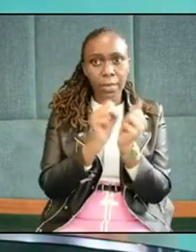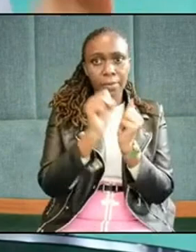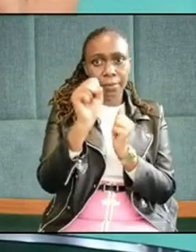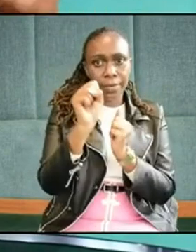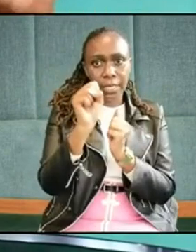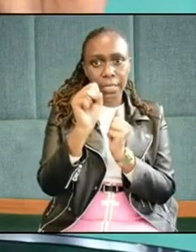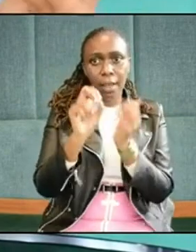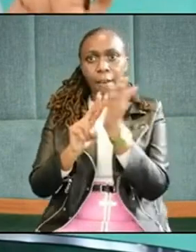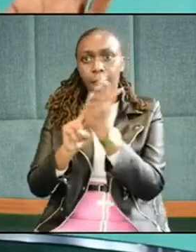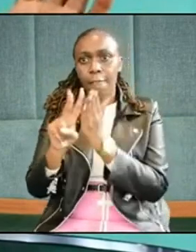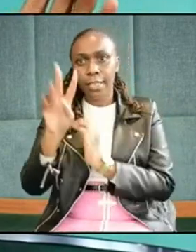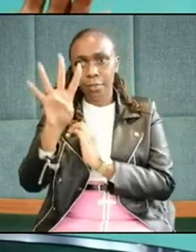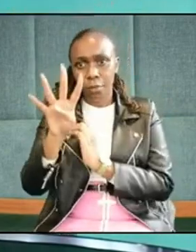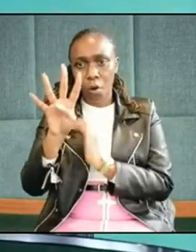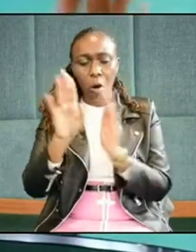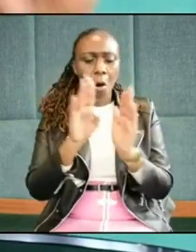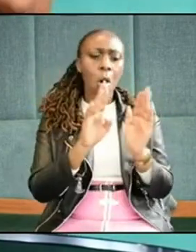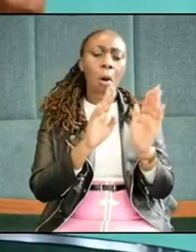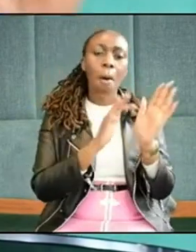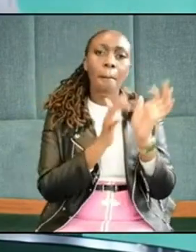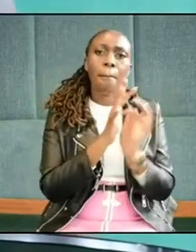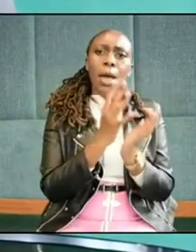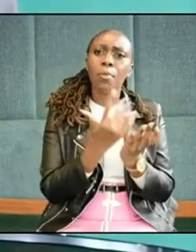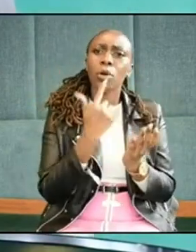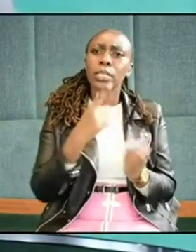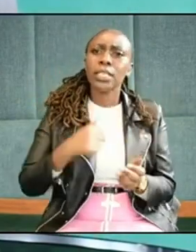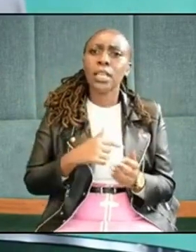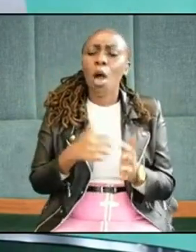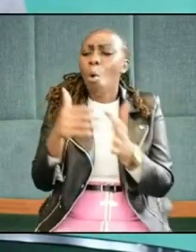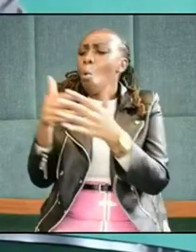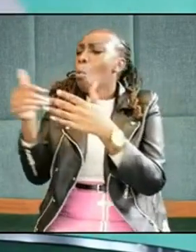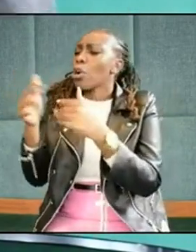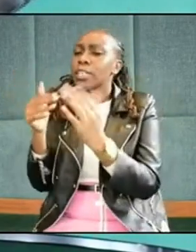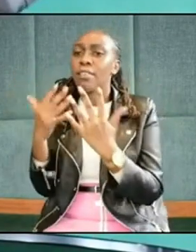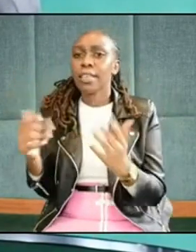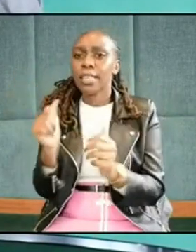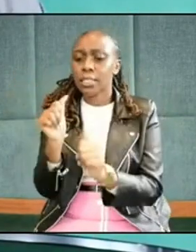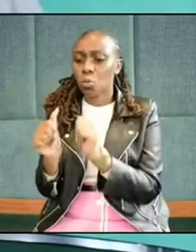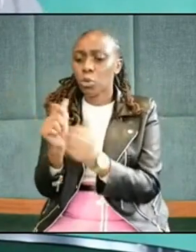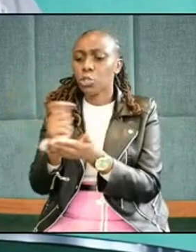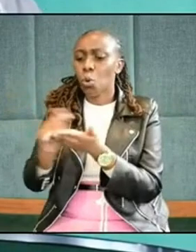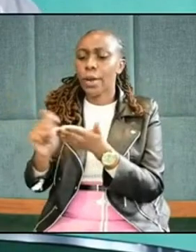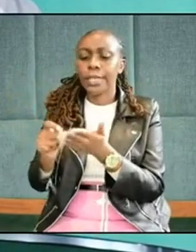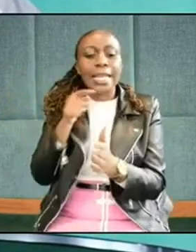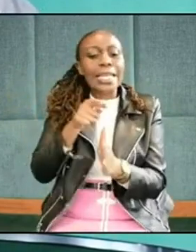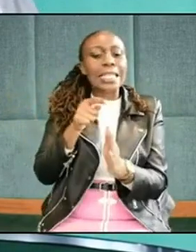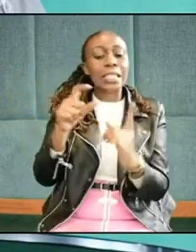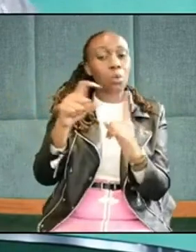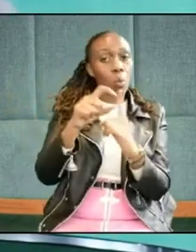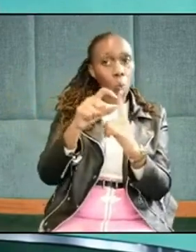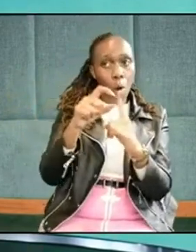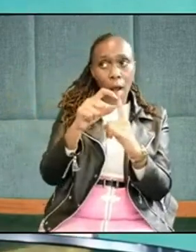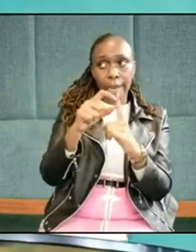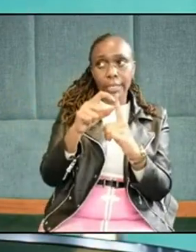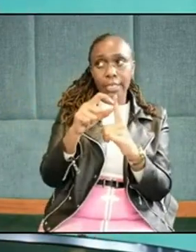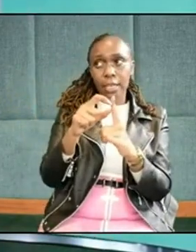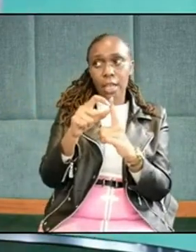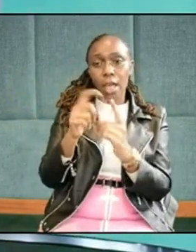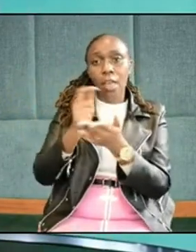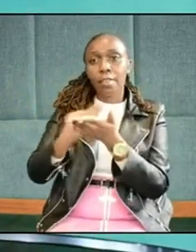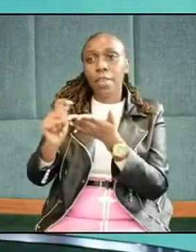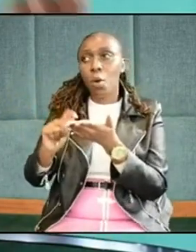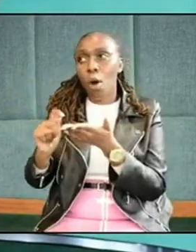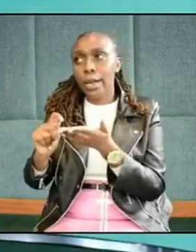4, the Bible tells us that for whatever things were written before in this word were written for